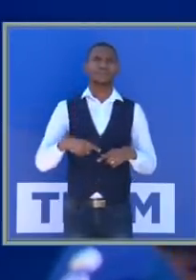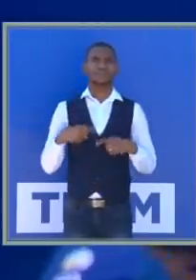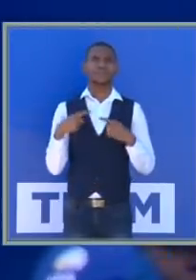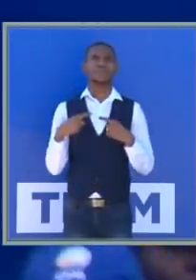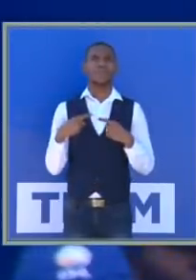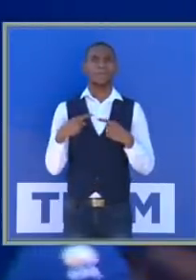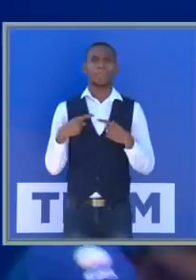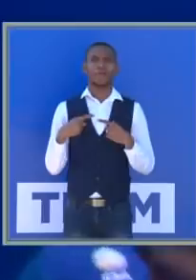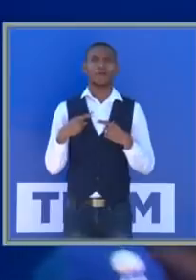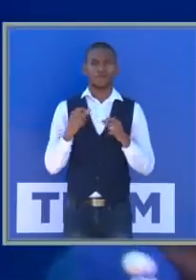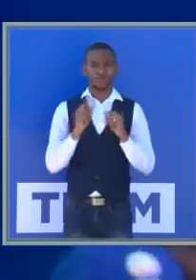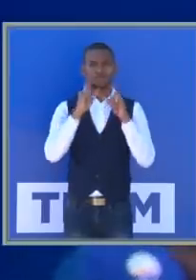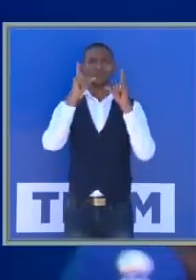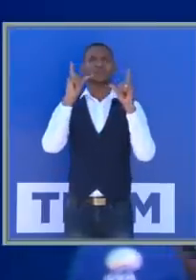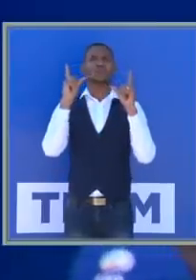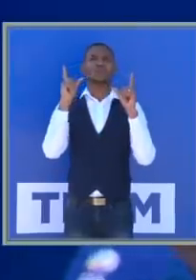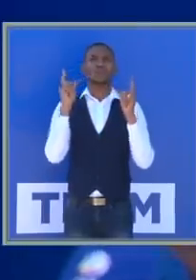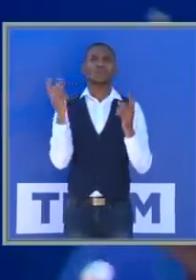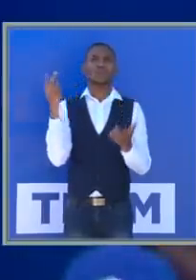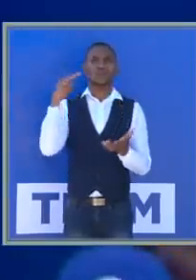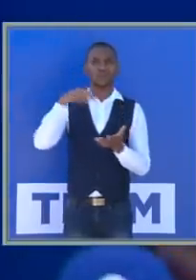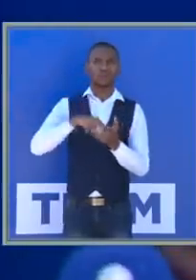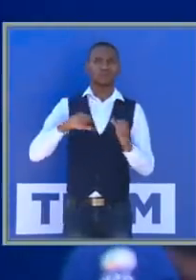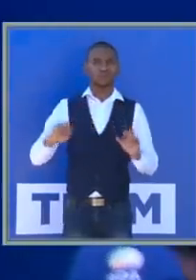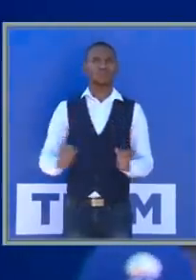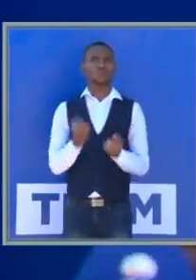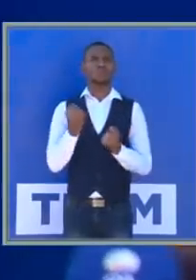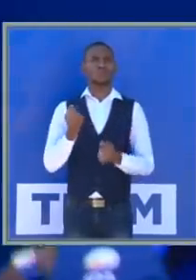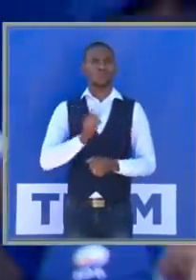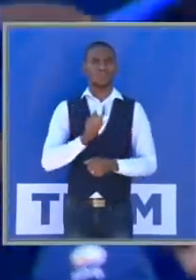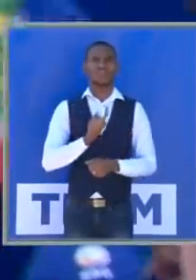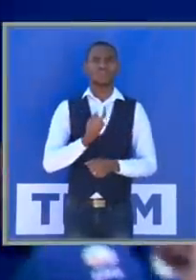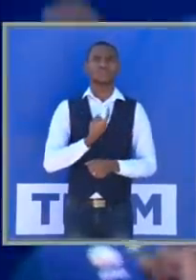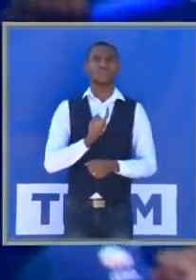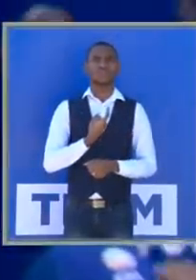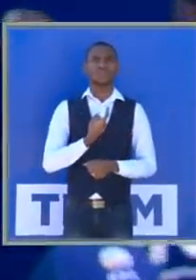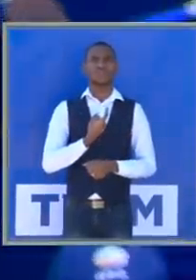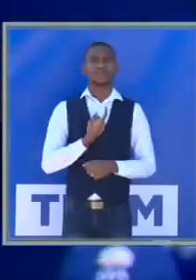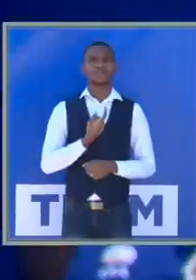bophelo. Tsoha o iketsetse.